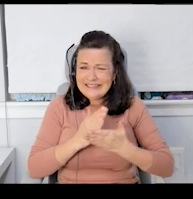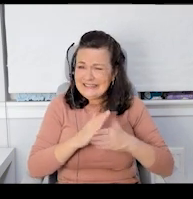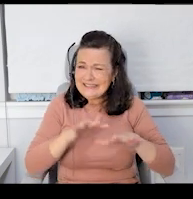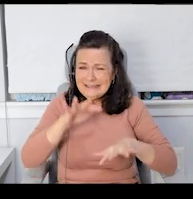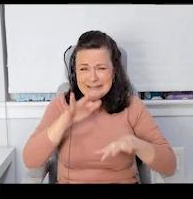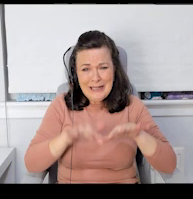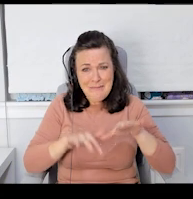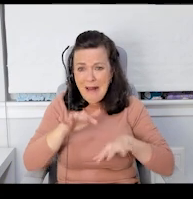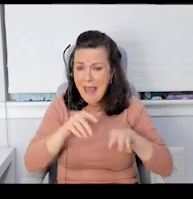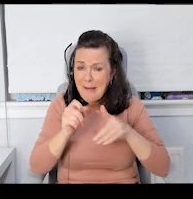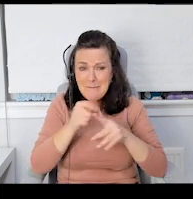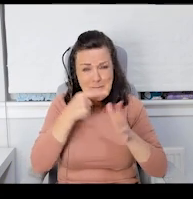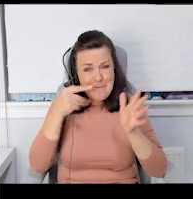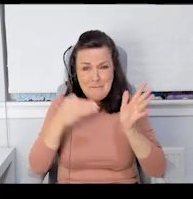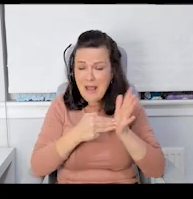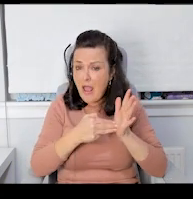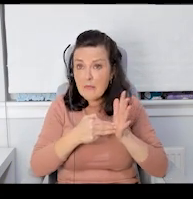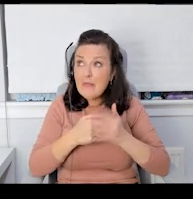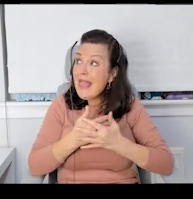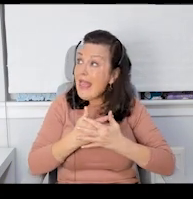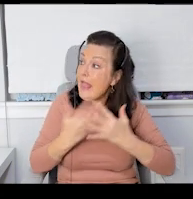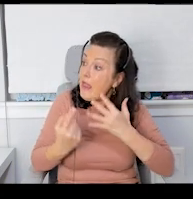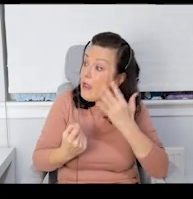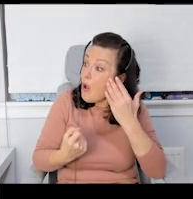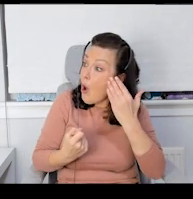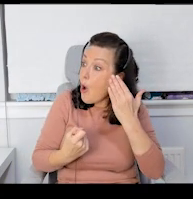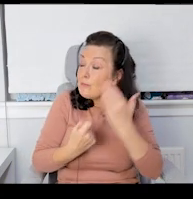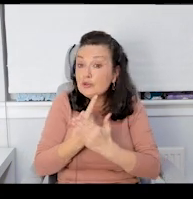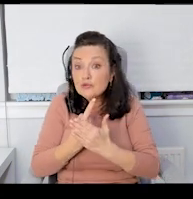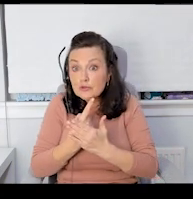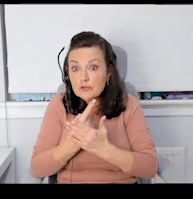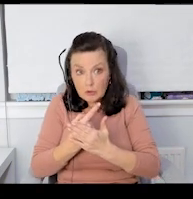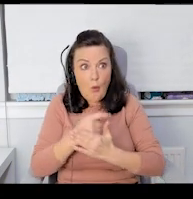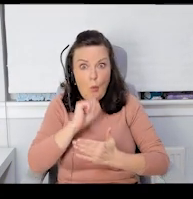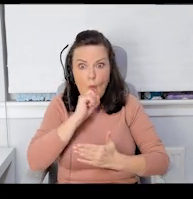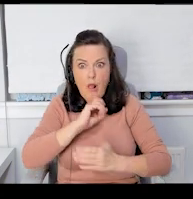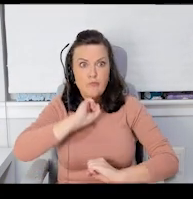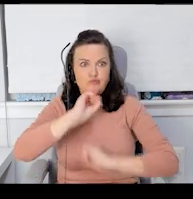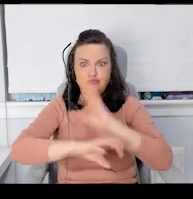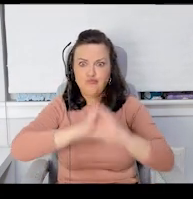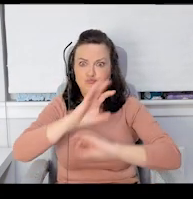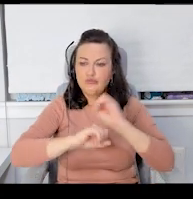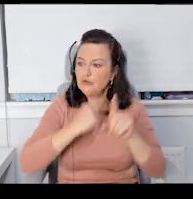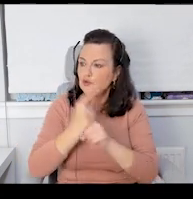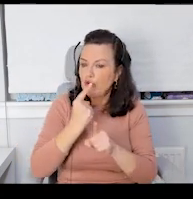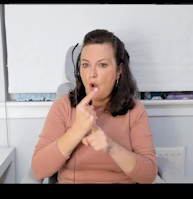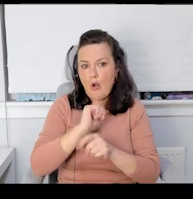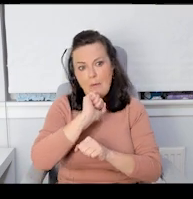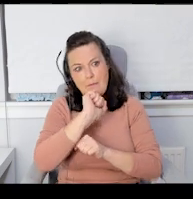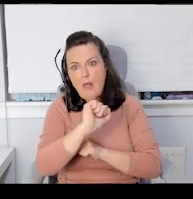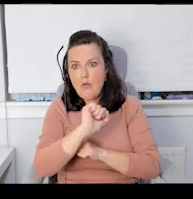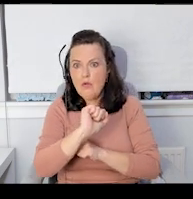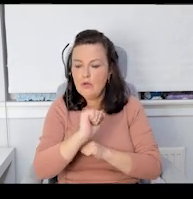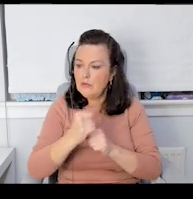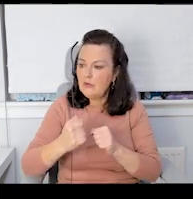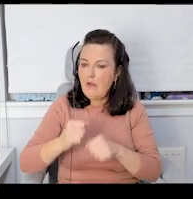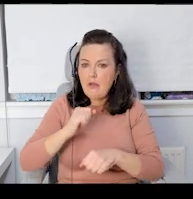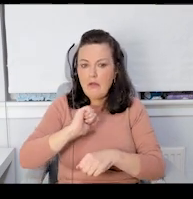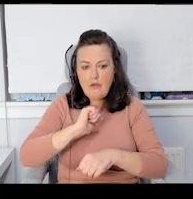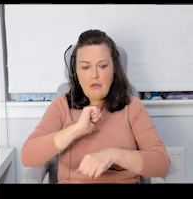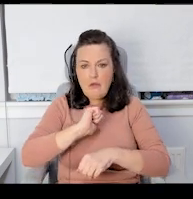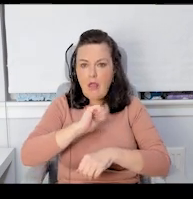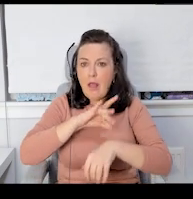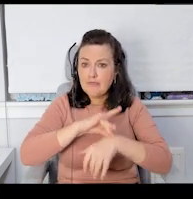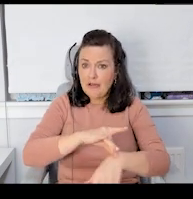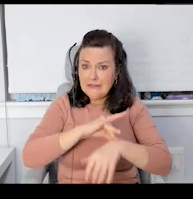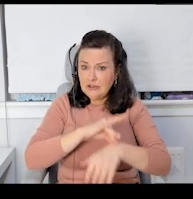it's something we take the opportunity to raise any chance we get. So any parent information session, there's a question about parity, you know,